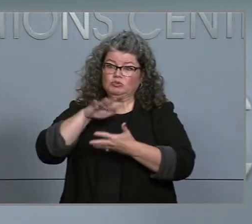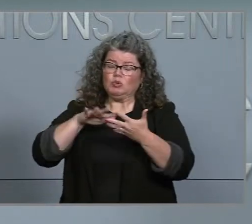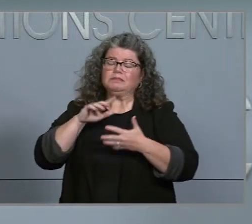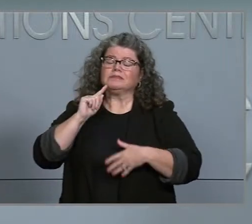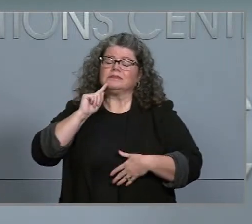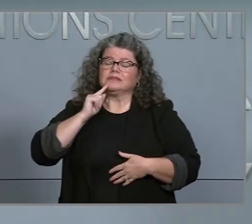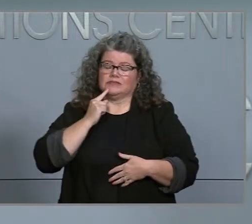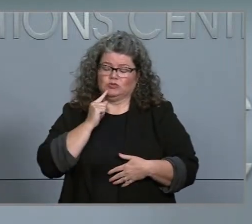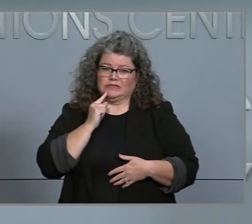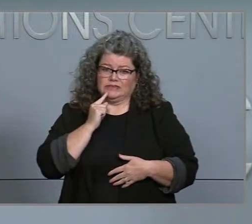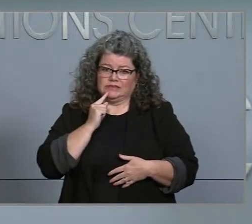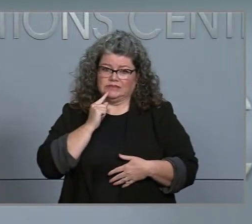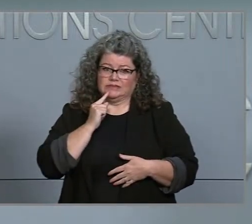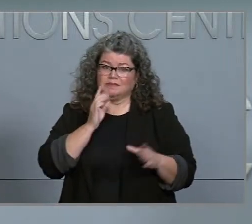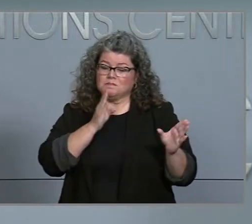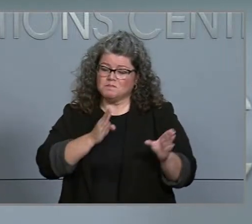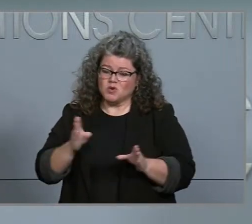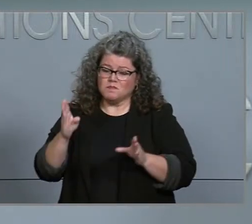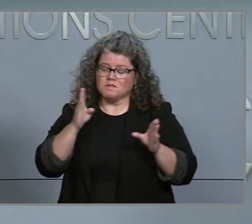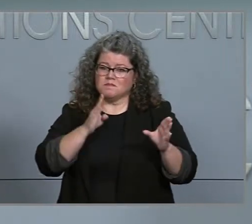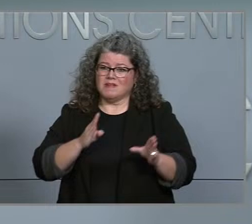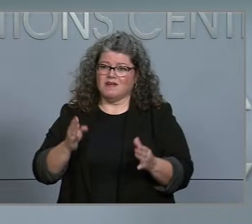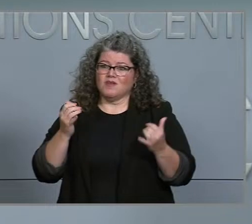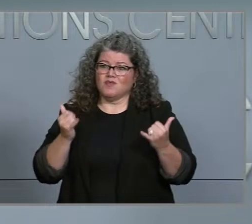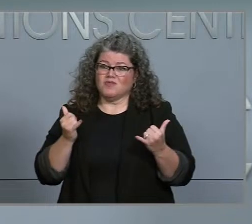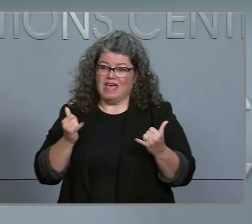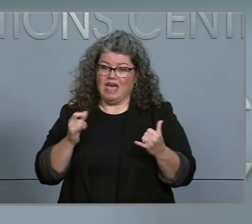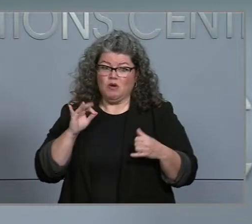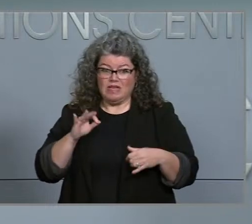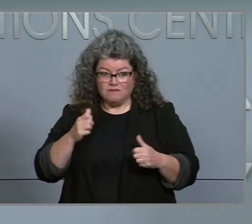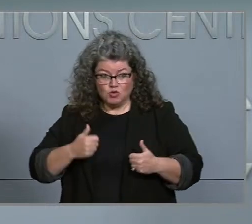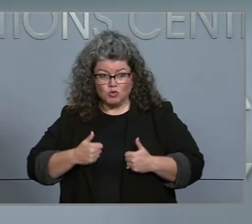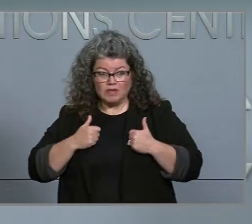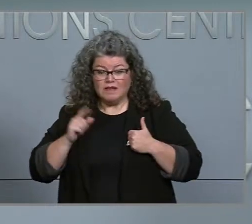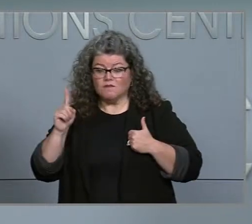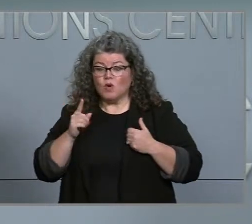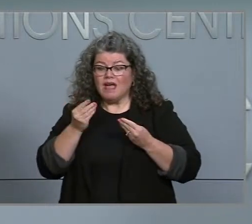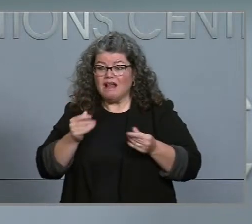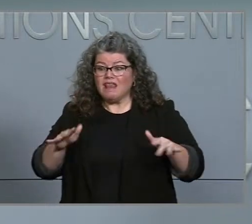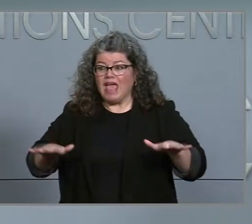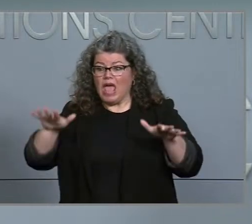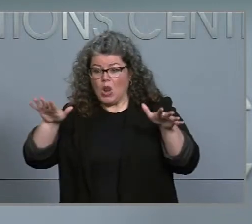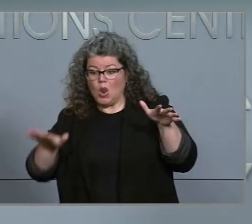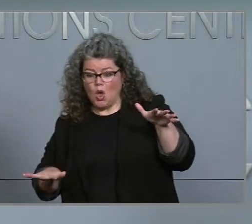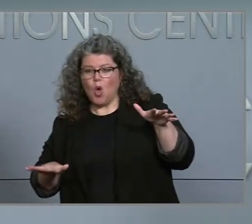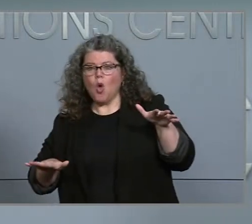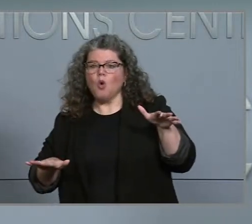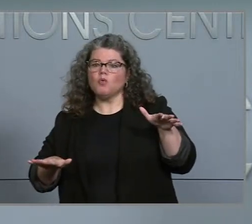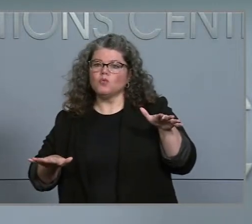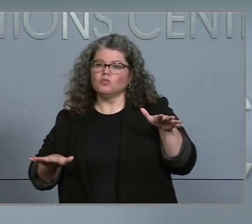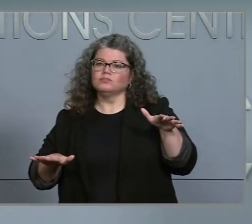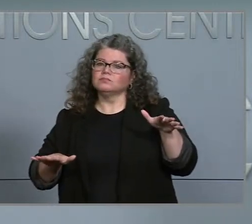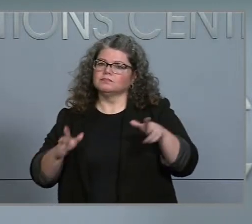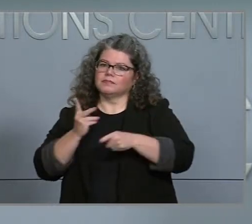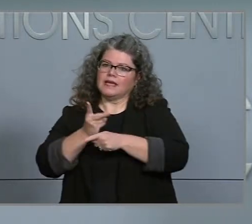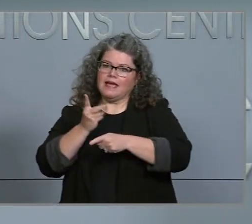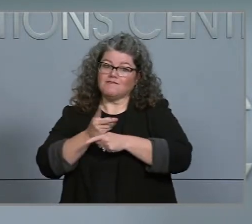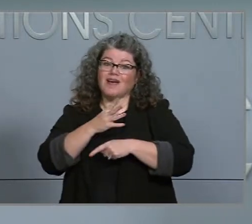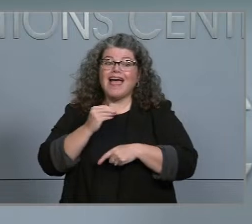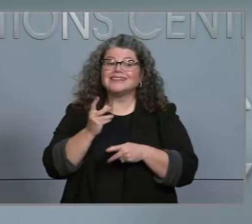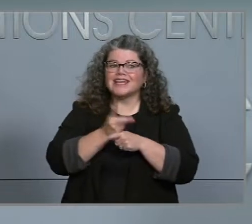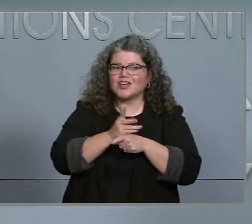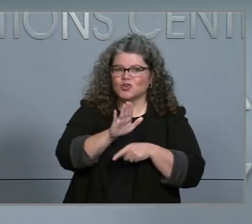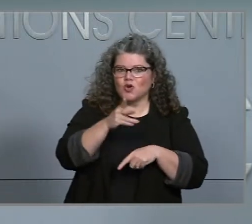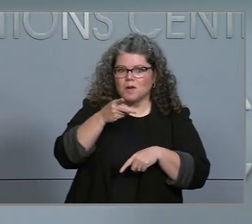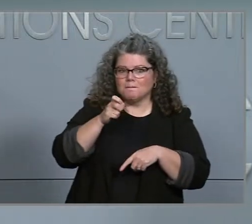make sure you're ready, especially if you live in low-lying areas. And that means taking care of your pets too.